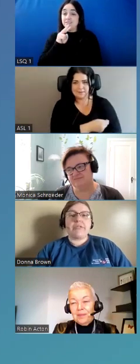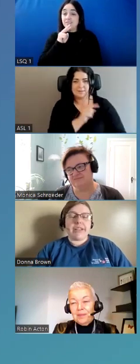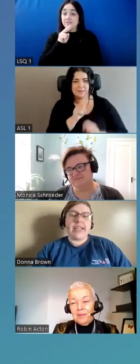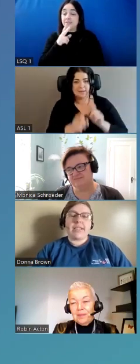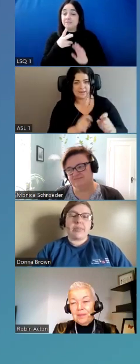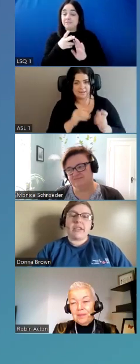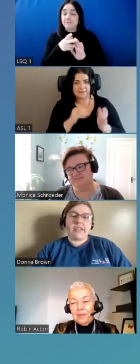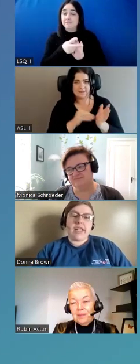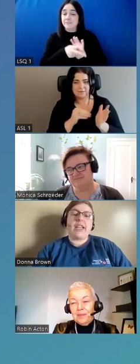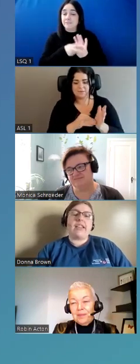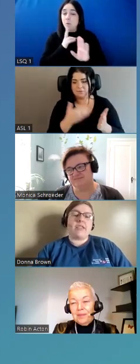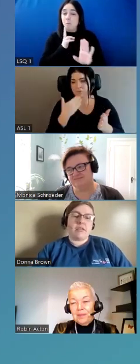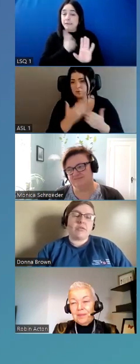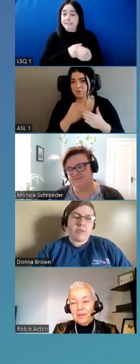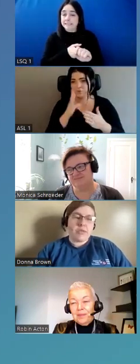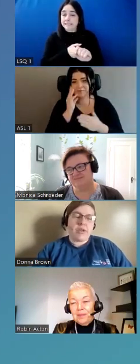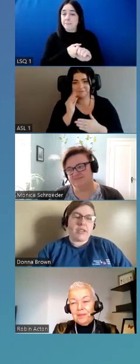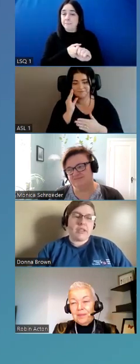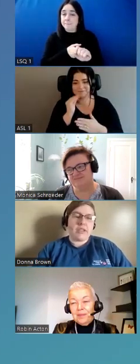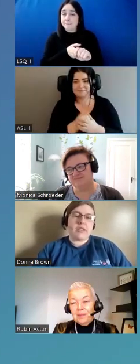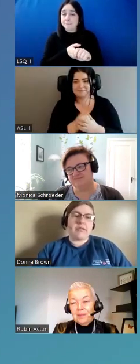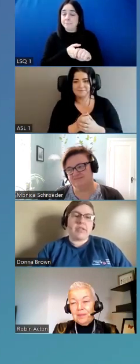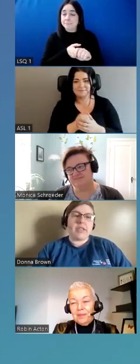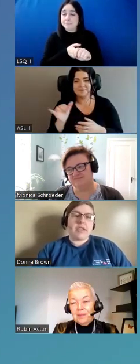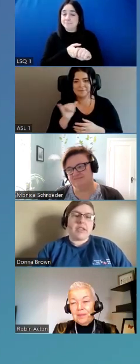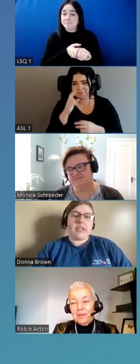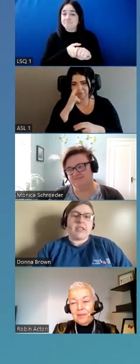really, really great experience, and it's also fun.